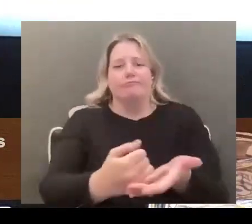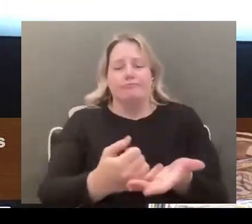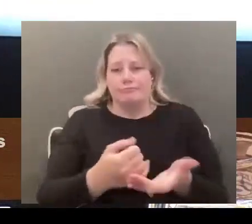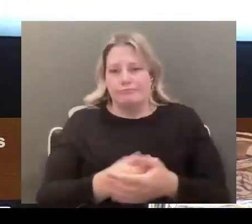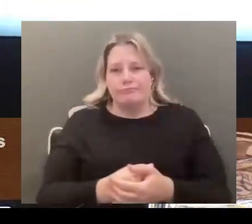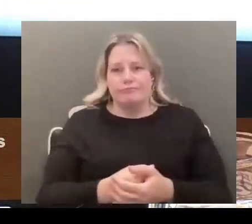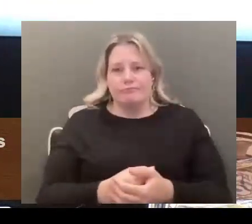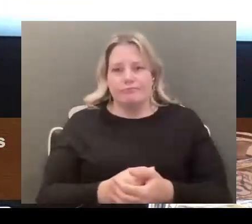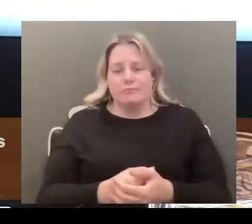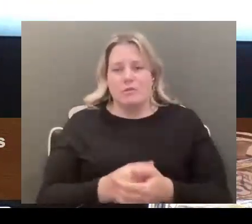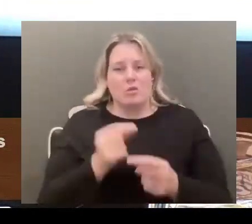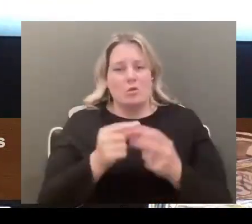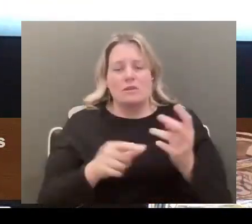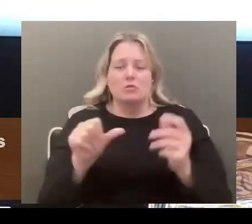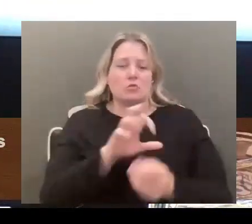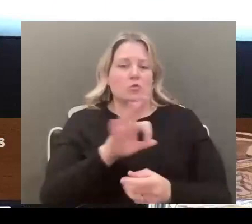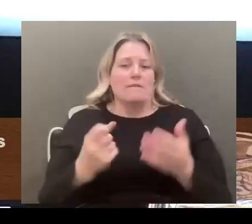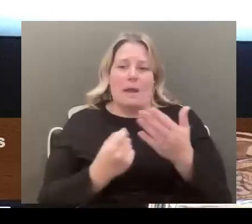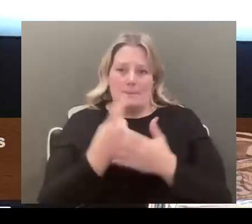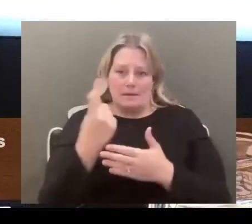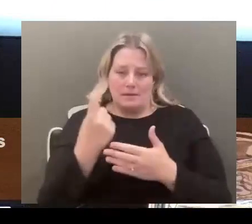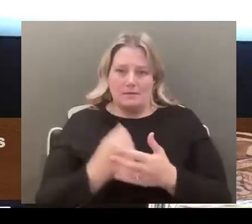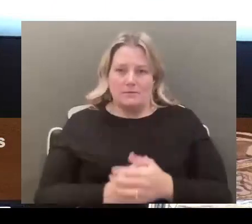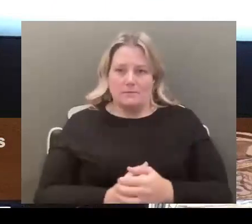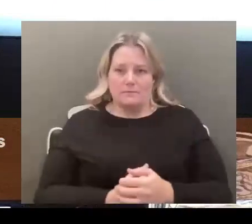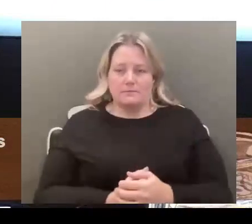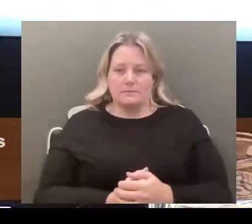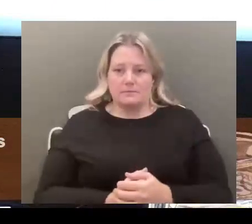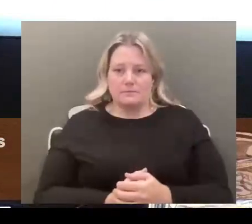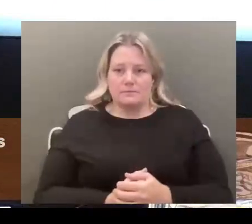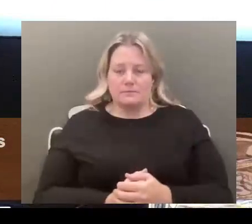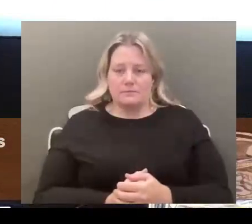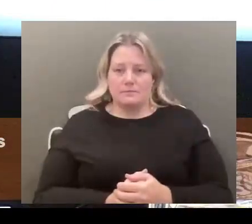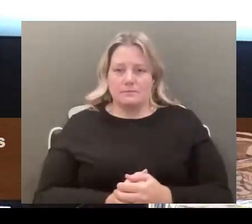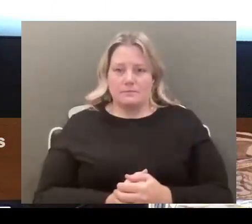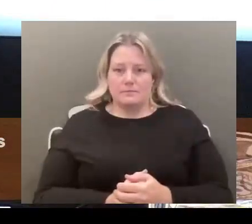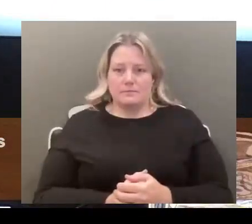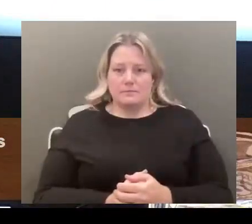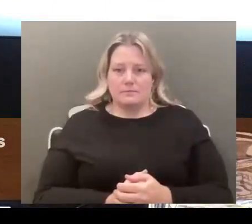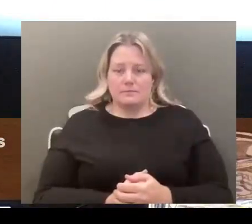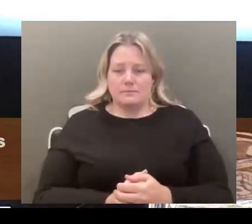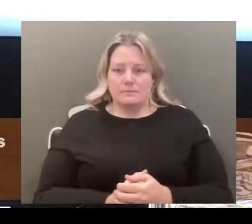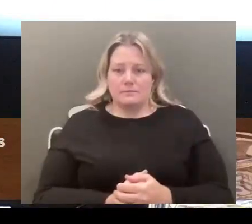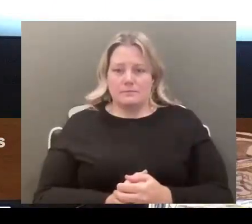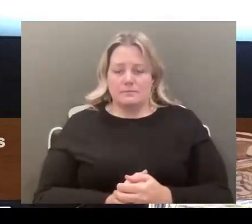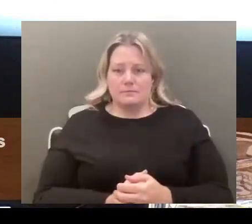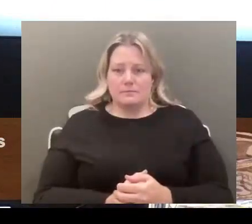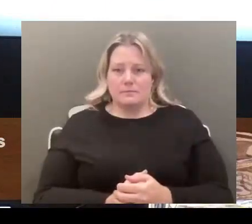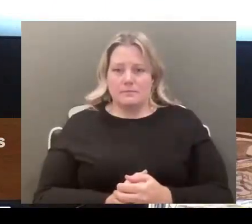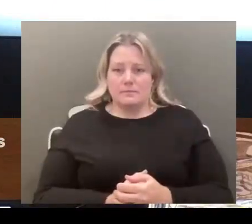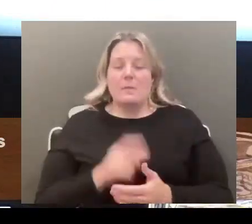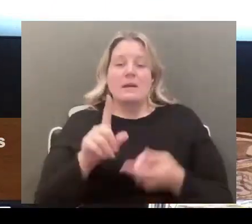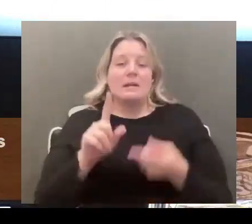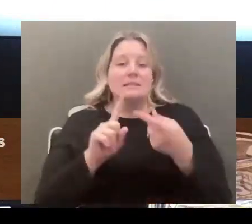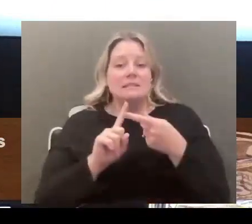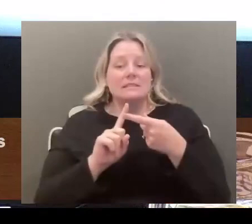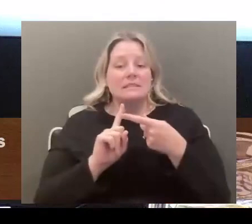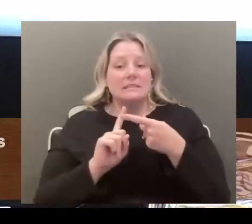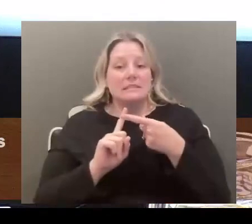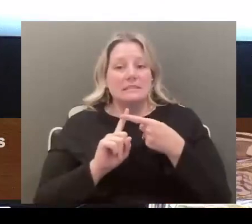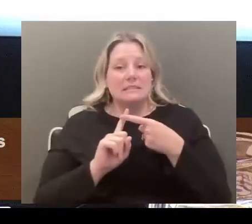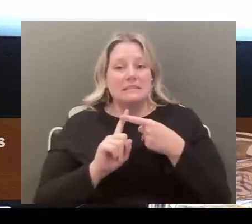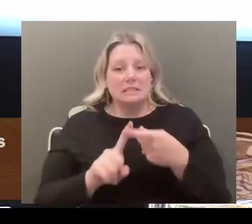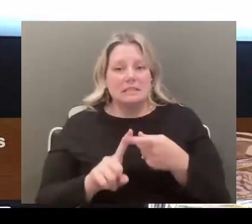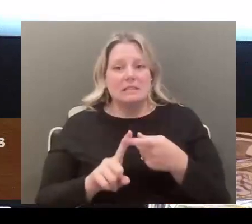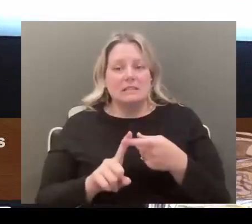should not have occurred, notwithstanding the fact that it remains an area of deep concern